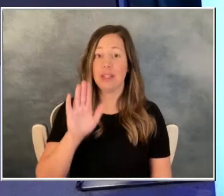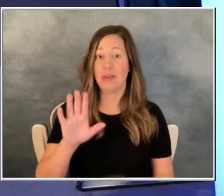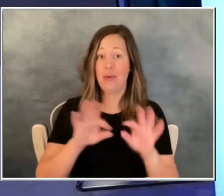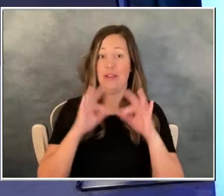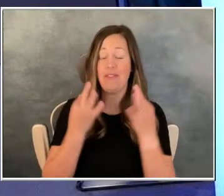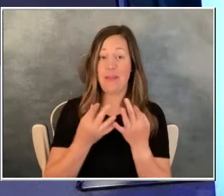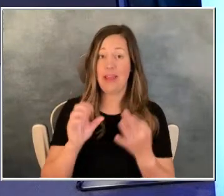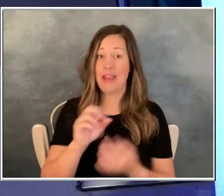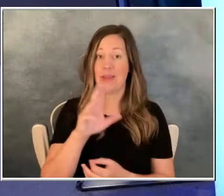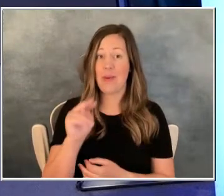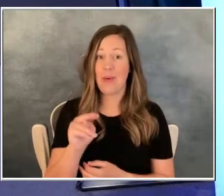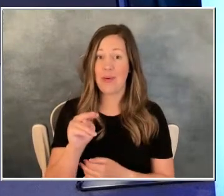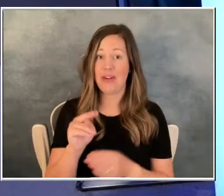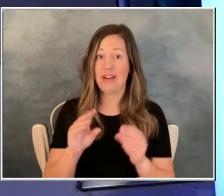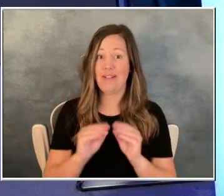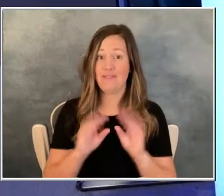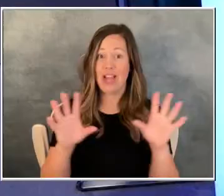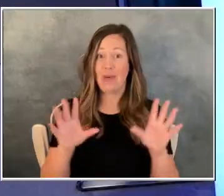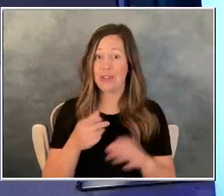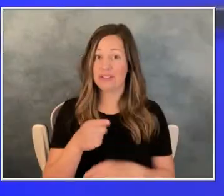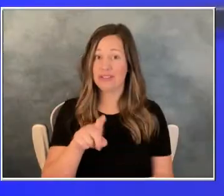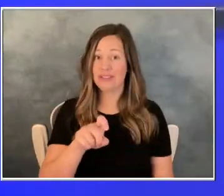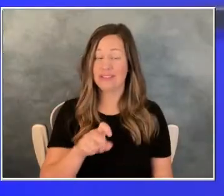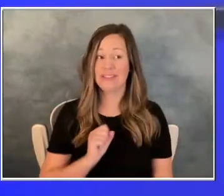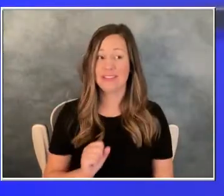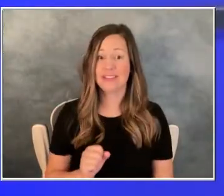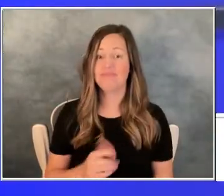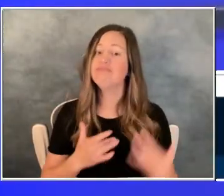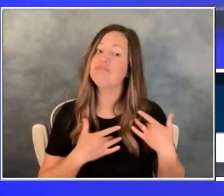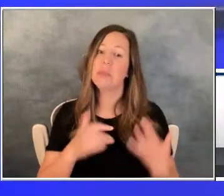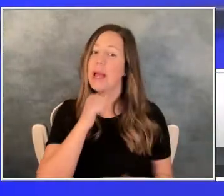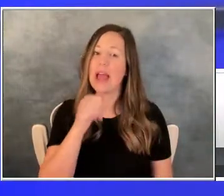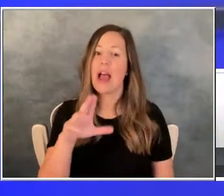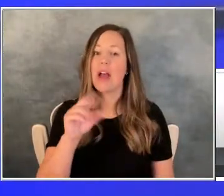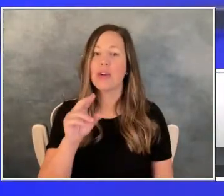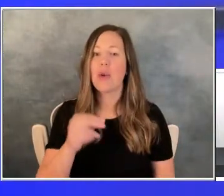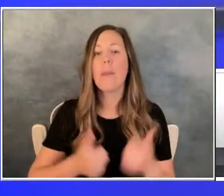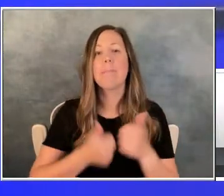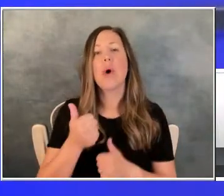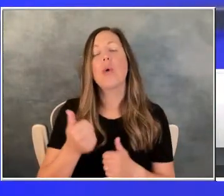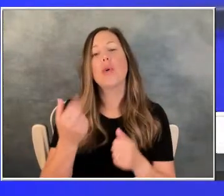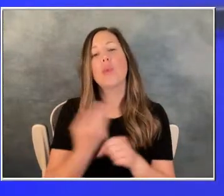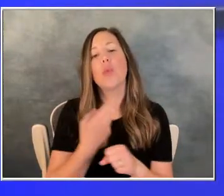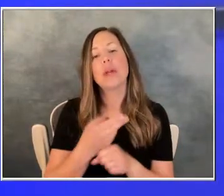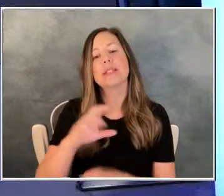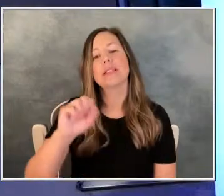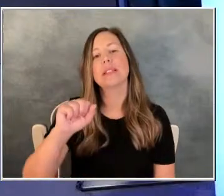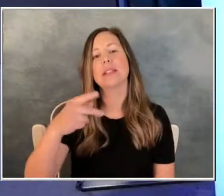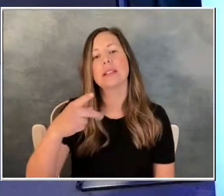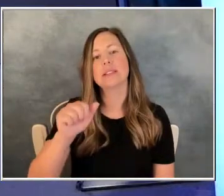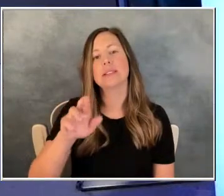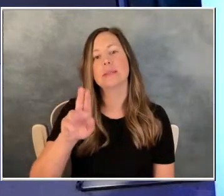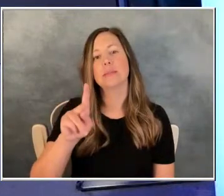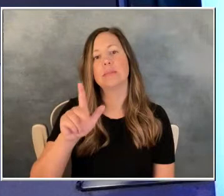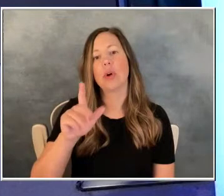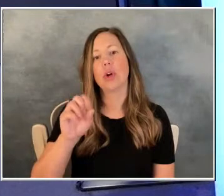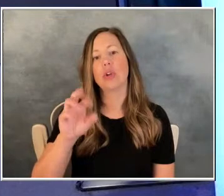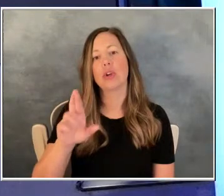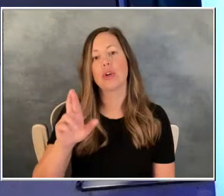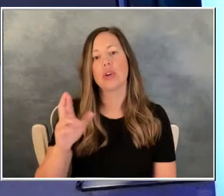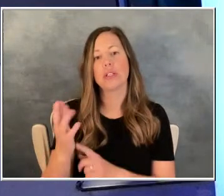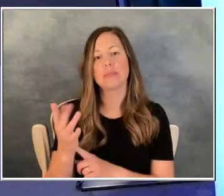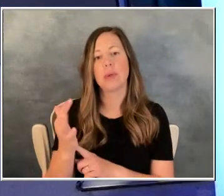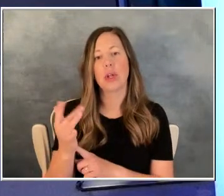fireworks? Generally not. The most they do is sparklers. Sparklers. Okay. Dr. Nope, Beaver? we really don't.